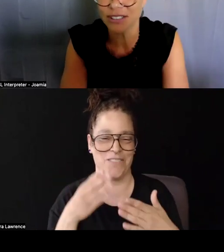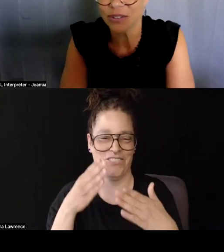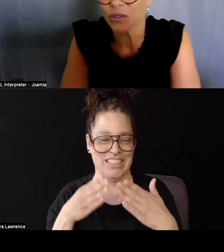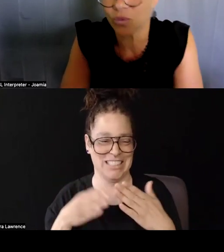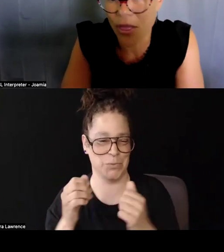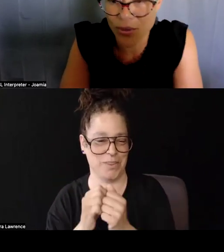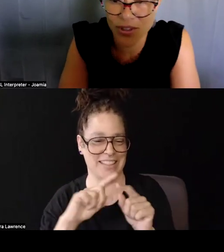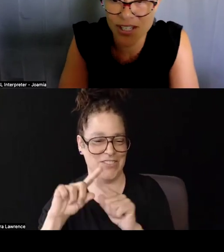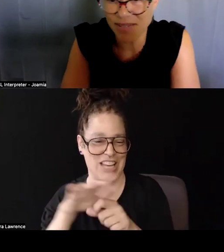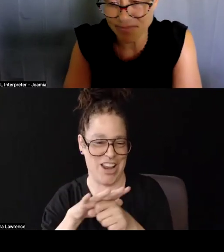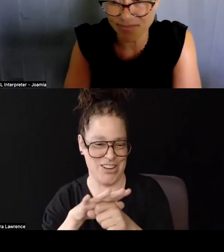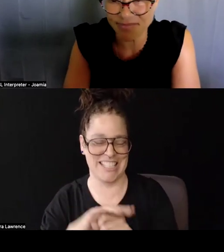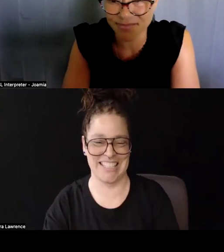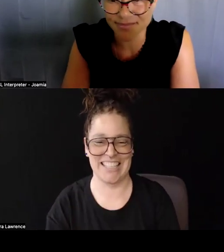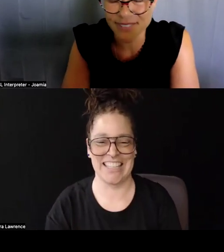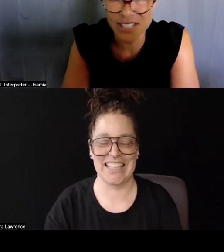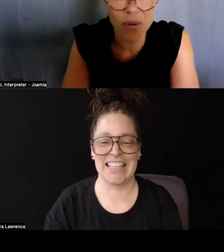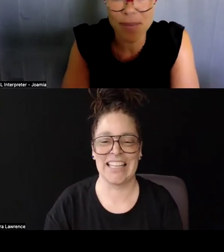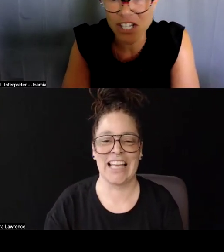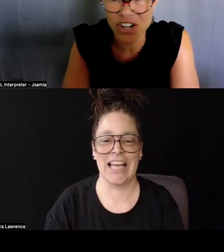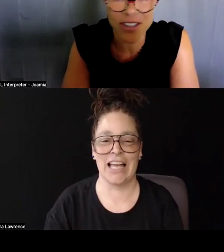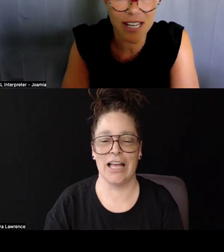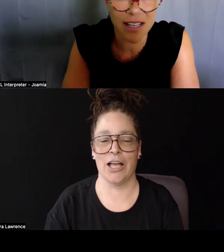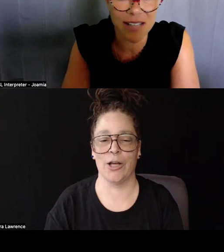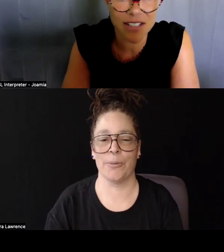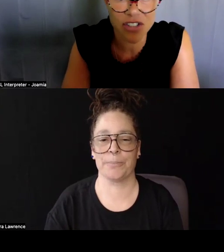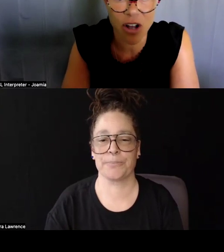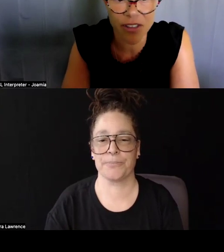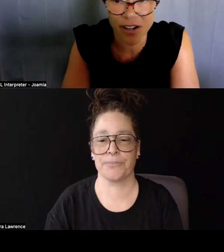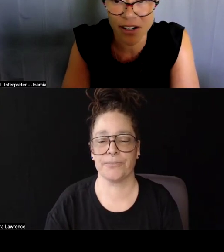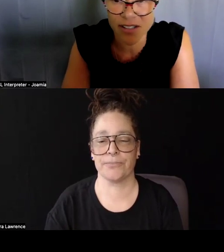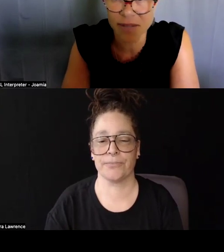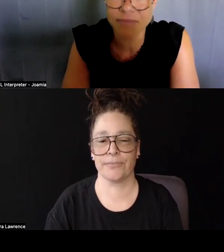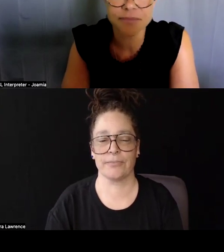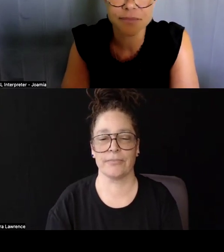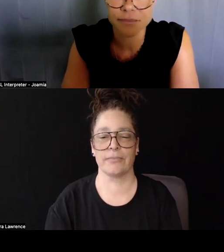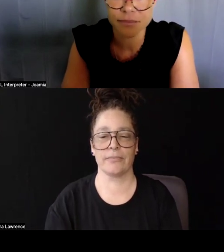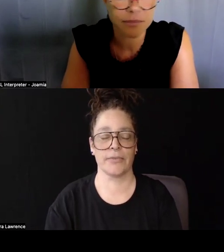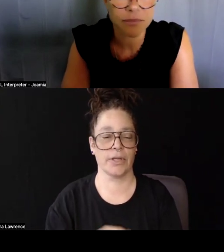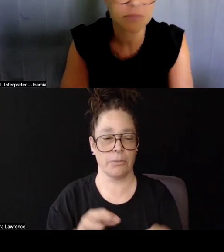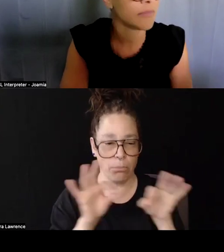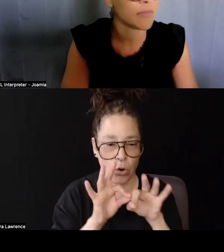to run through this because I want to make sure that I touch all the areas.